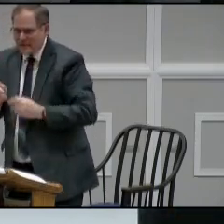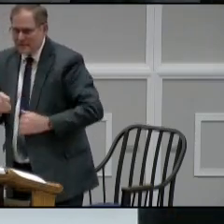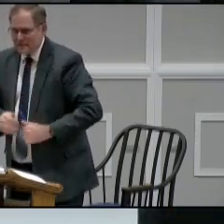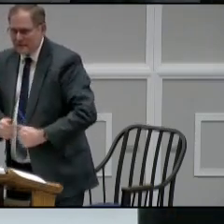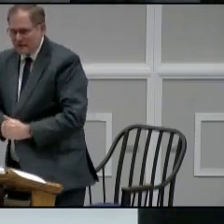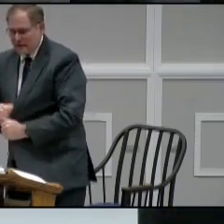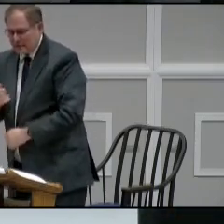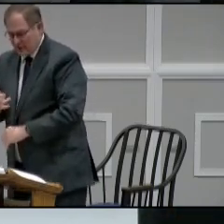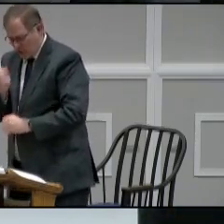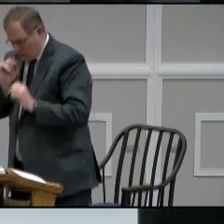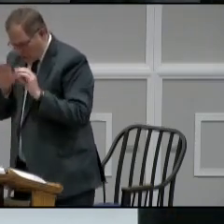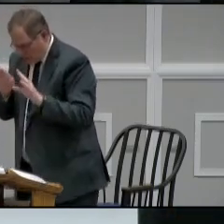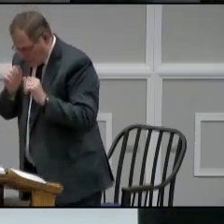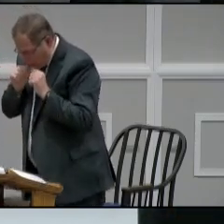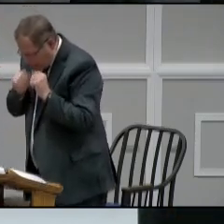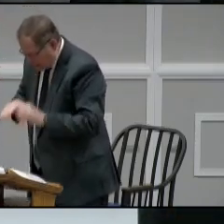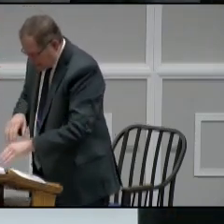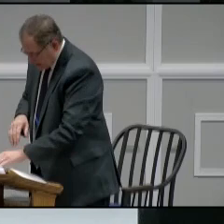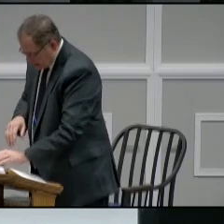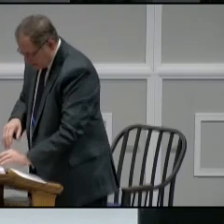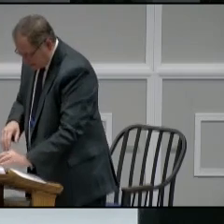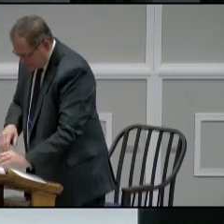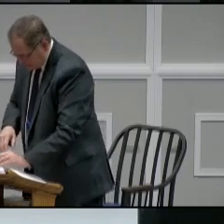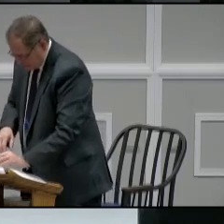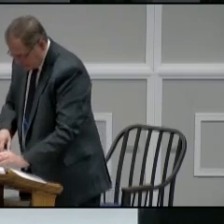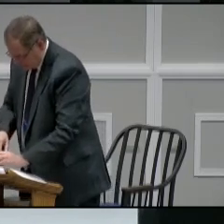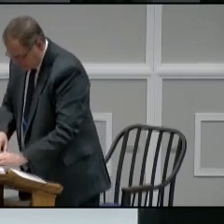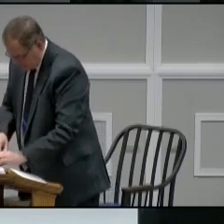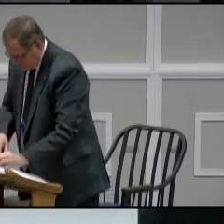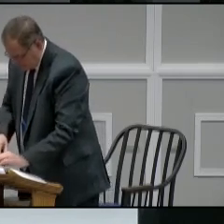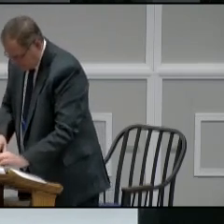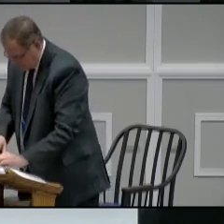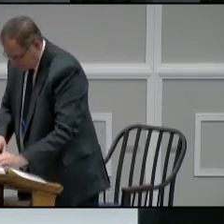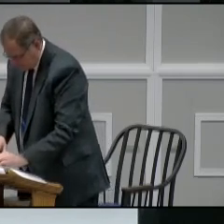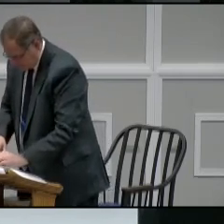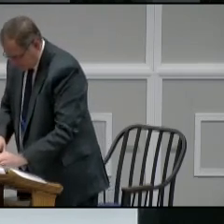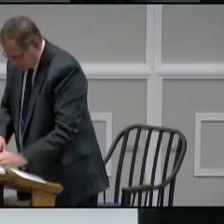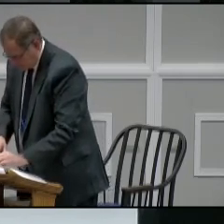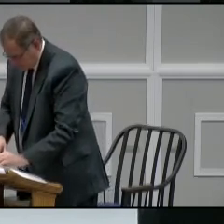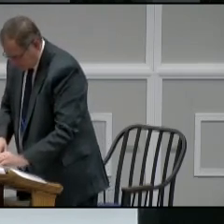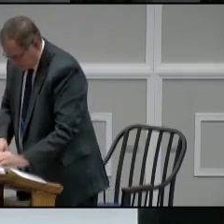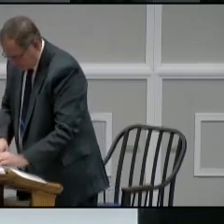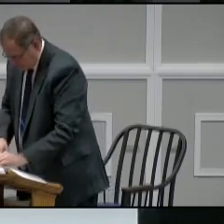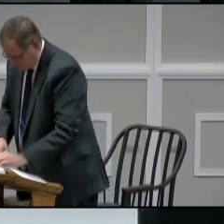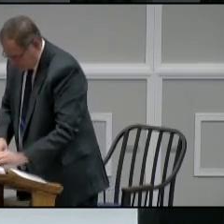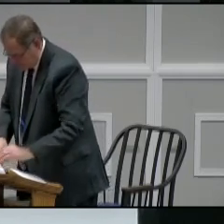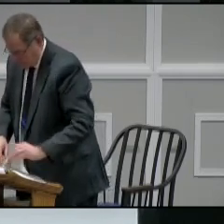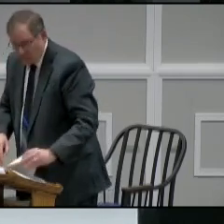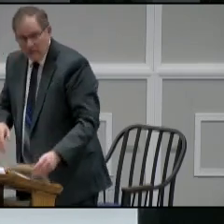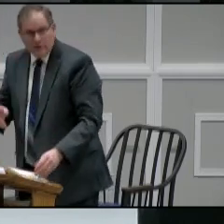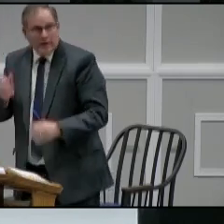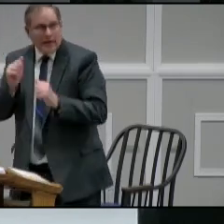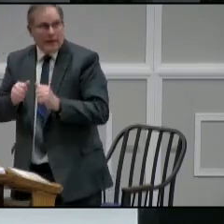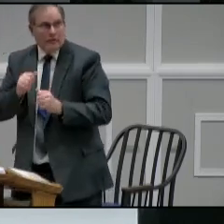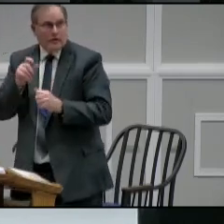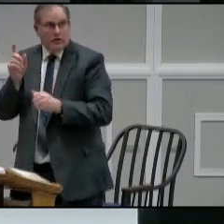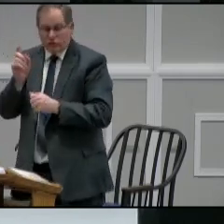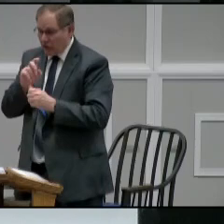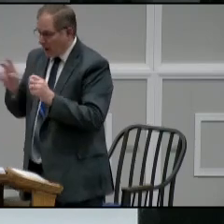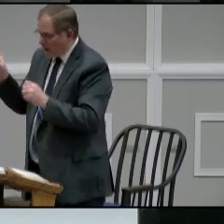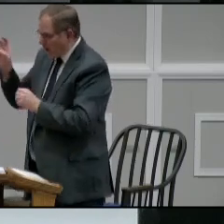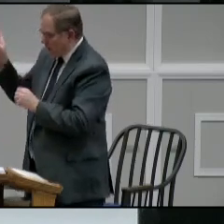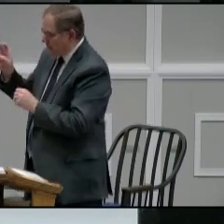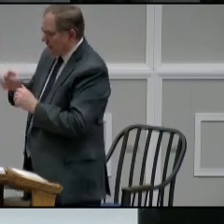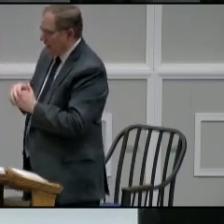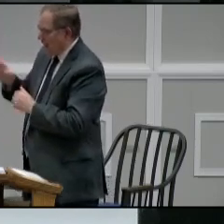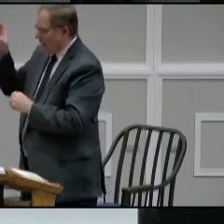what a blessing that is to be able to take my family and to be able to just serve God and be able to travel and be able to see all that God is doing. And